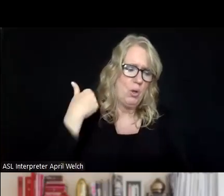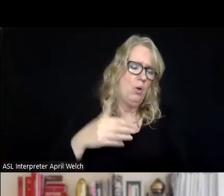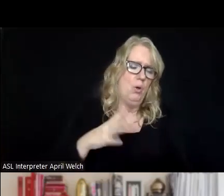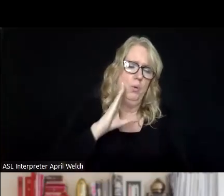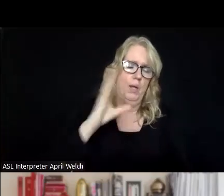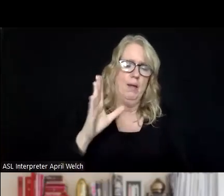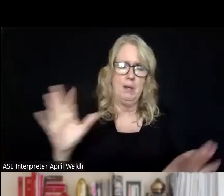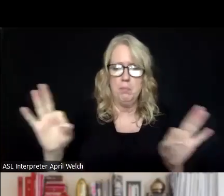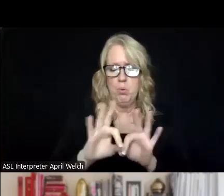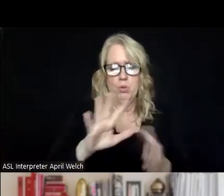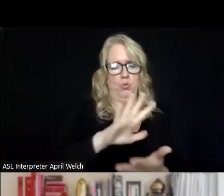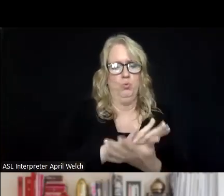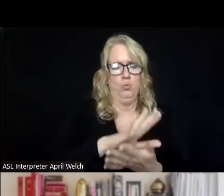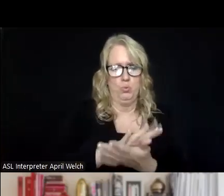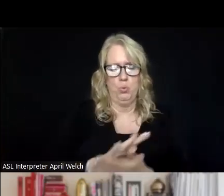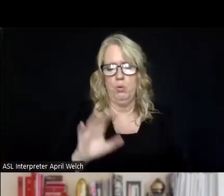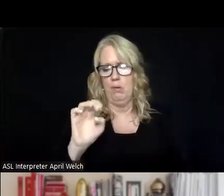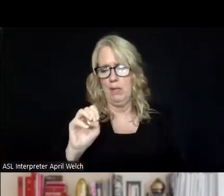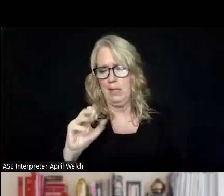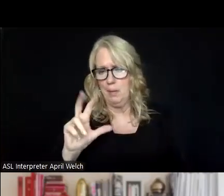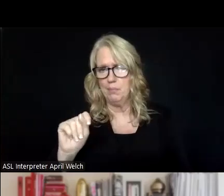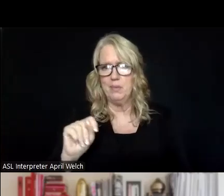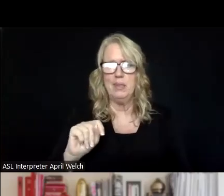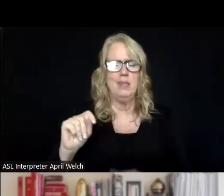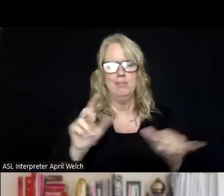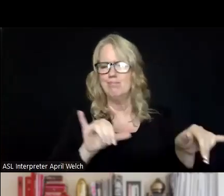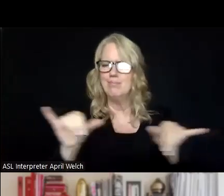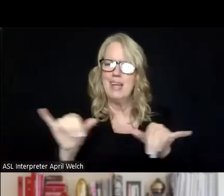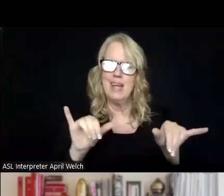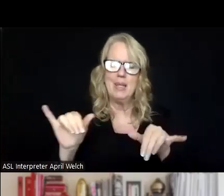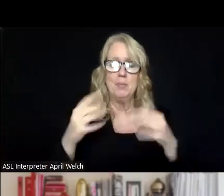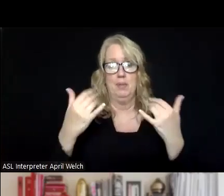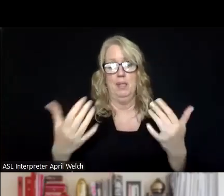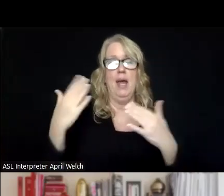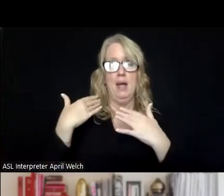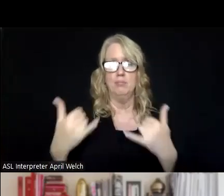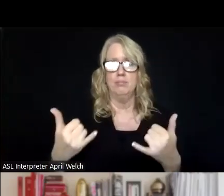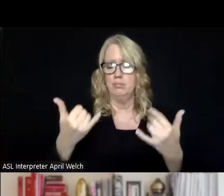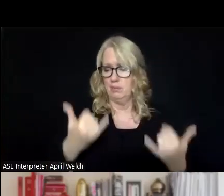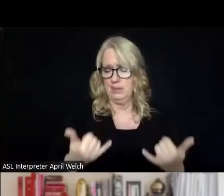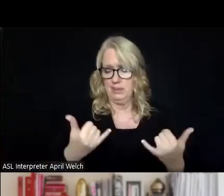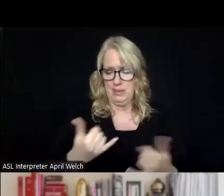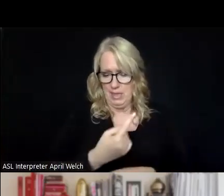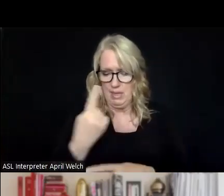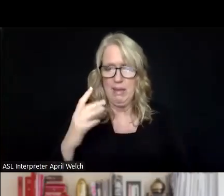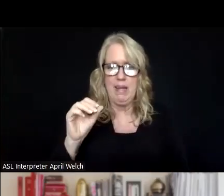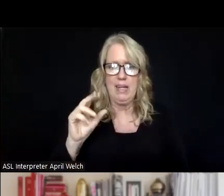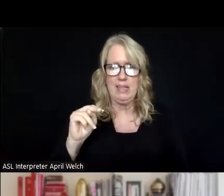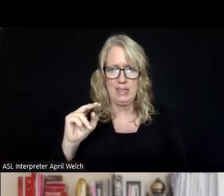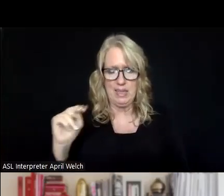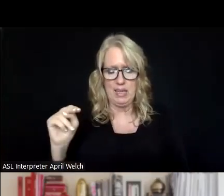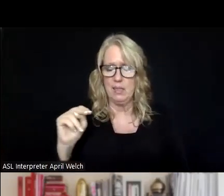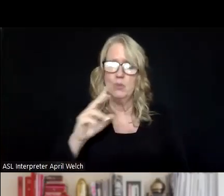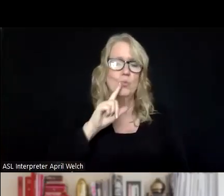that the school and the EMT and the hospital are doing the same thing. Fast forward to today in Connecticut. This is a